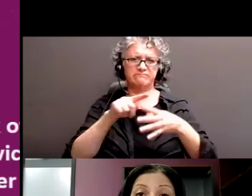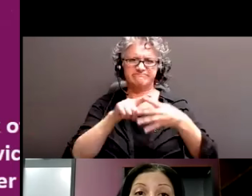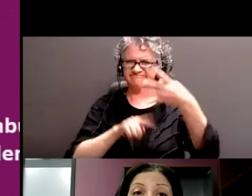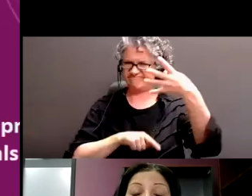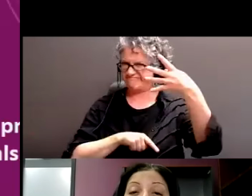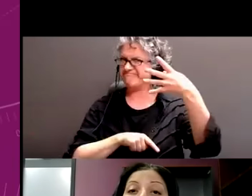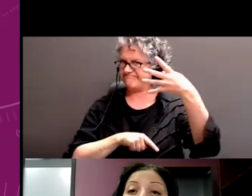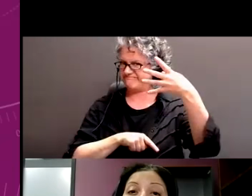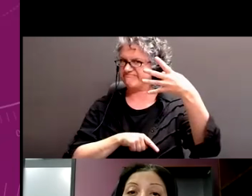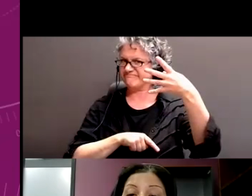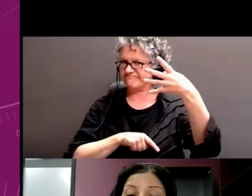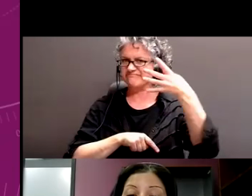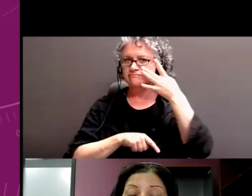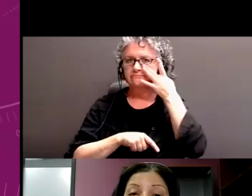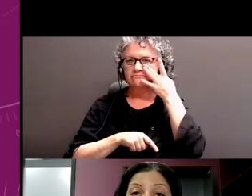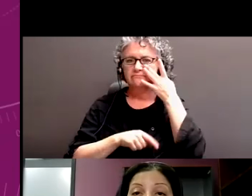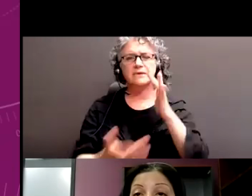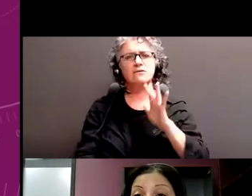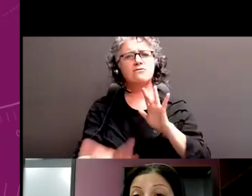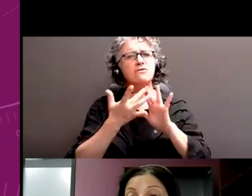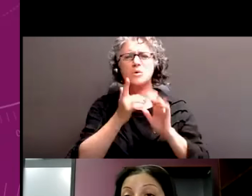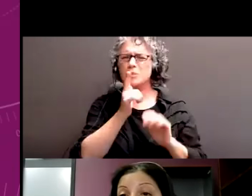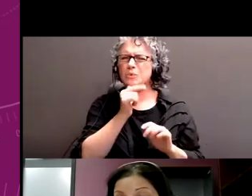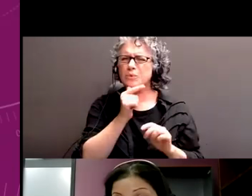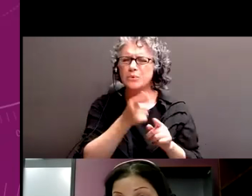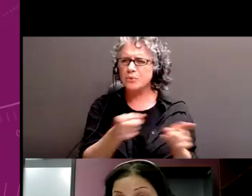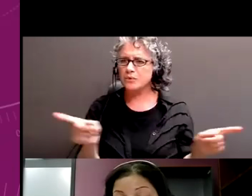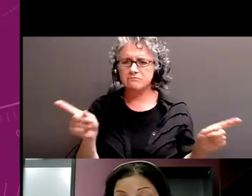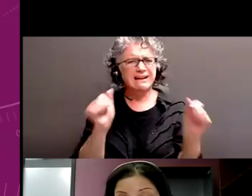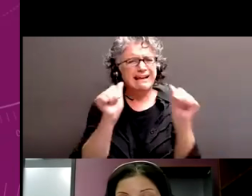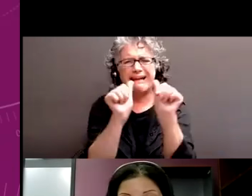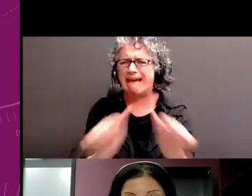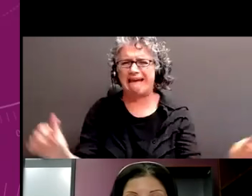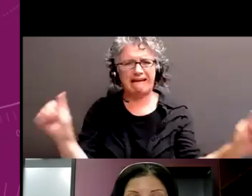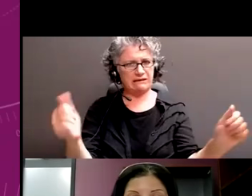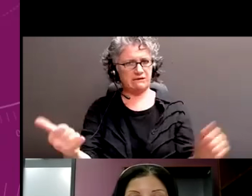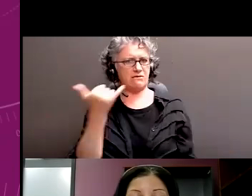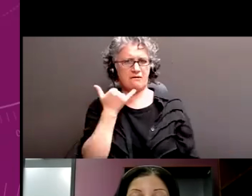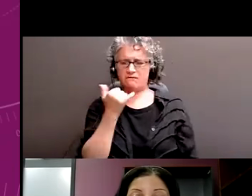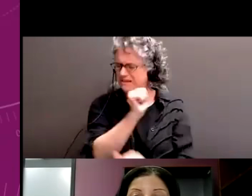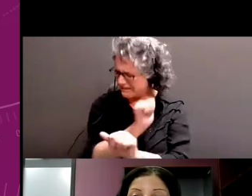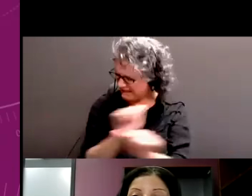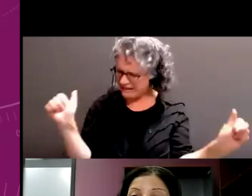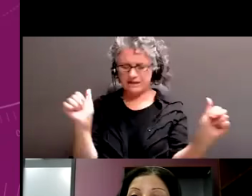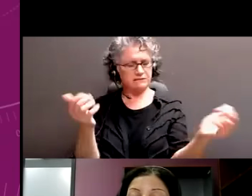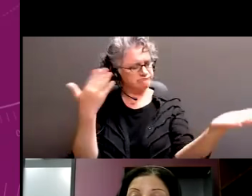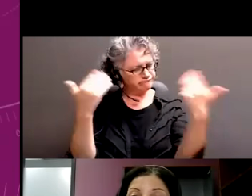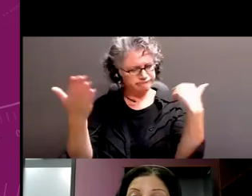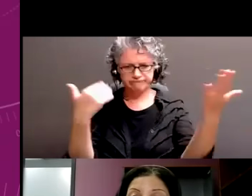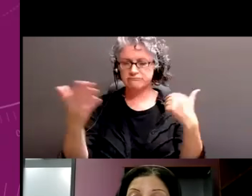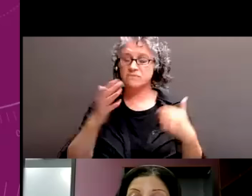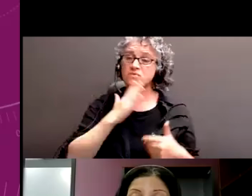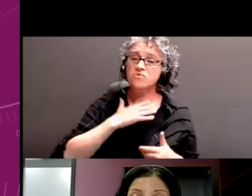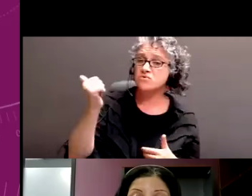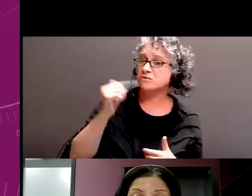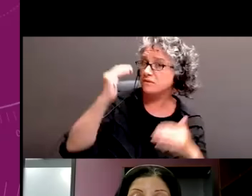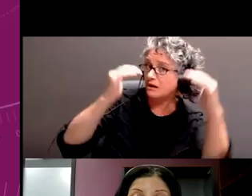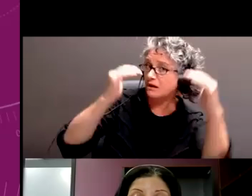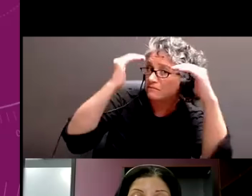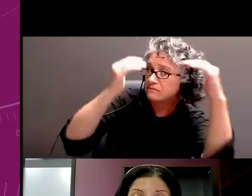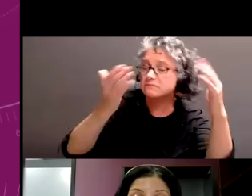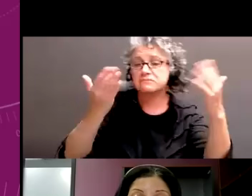So who can call the Senior Safety Line? Essentially, anyone can call the Senior Safety Line. You can be an older adult. It can